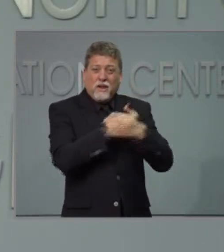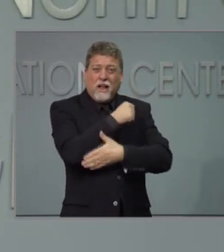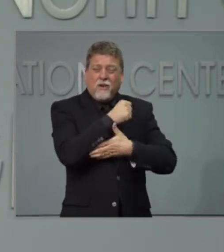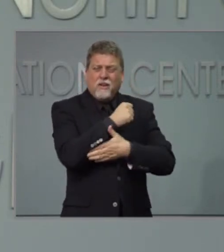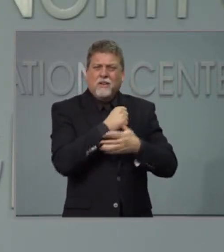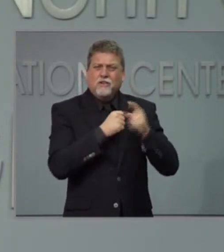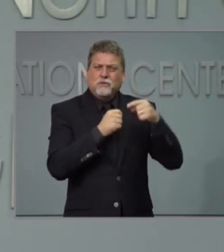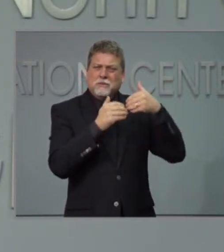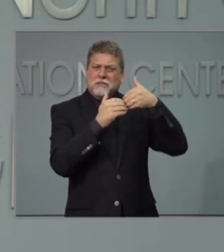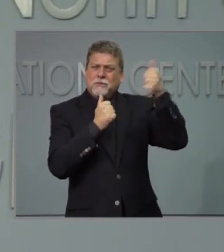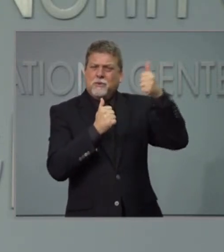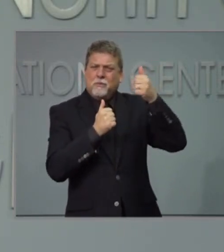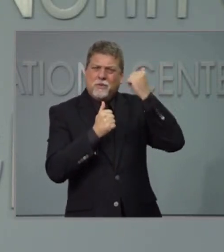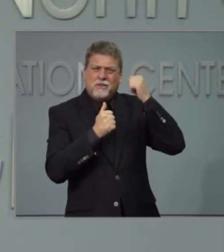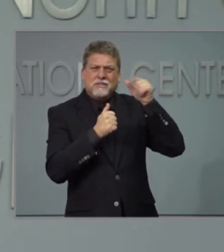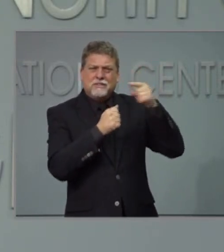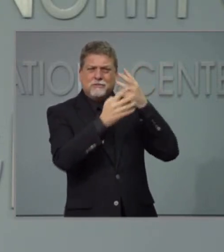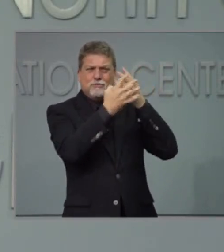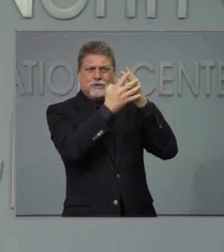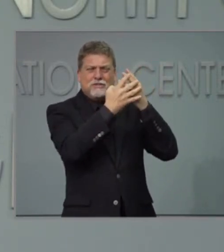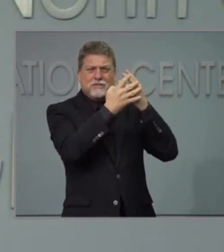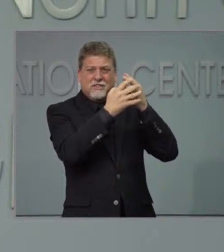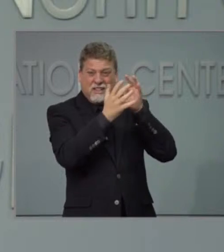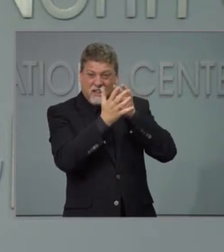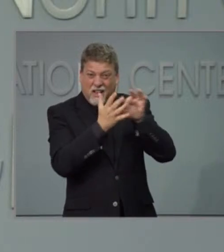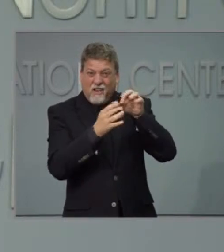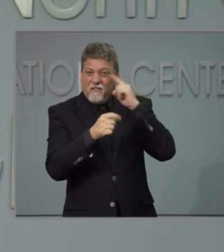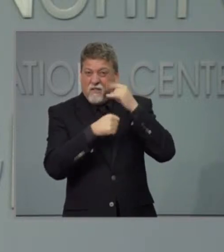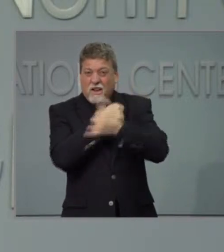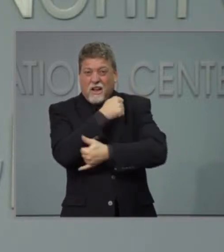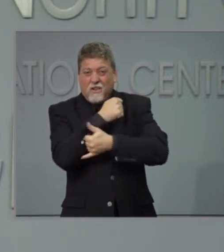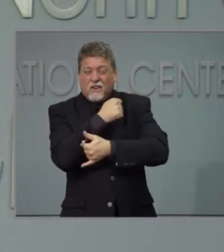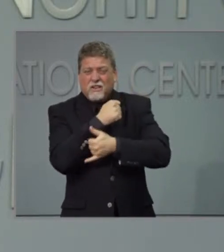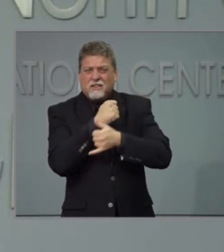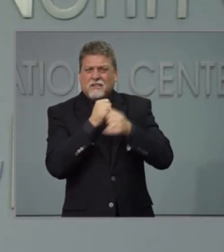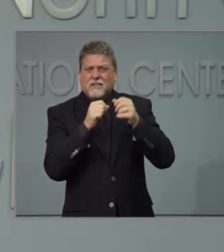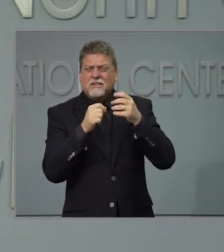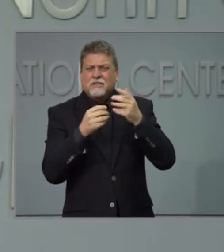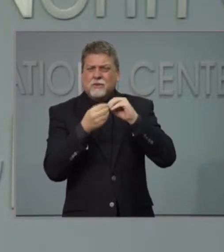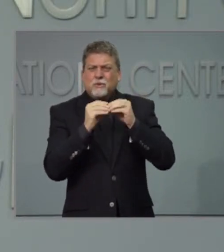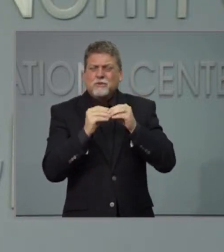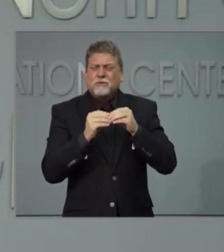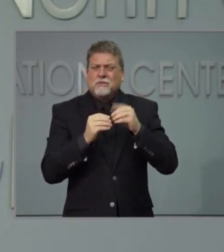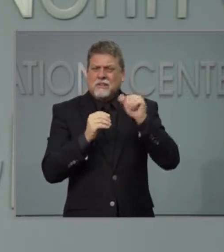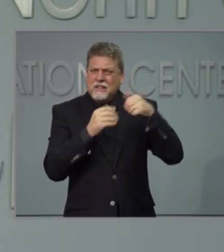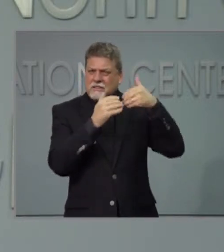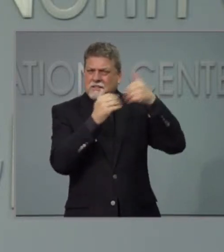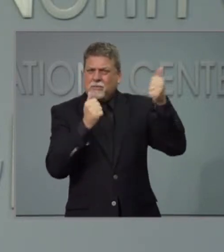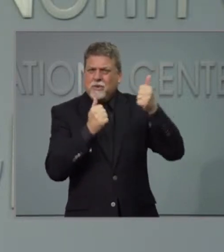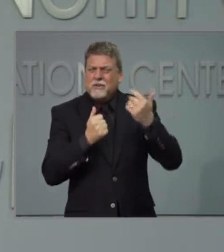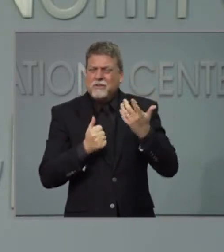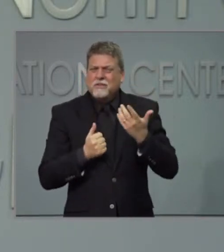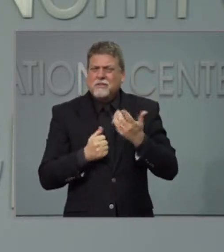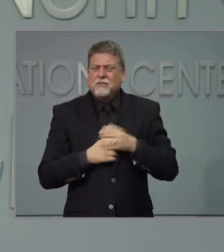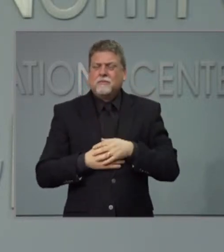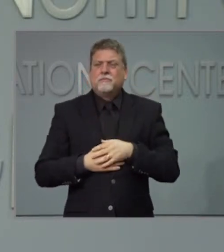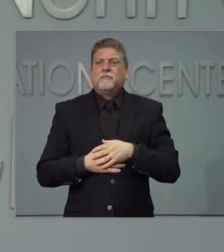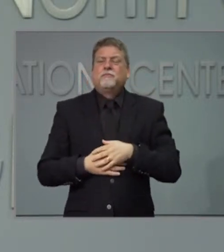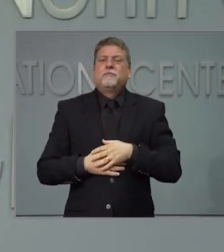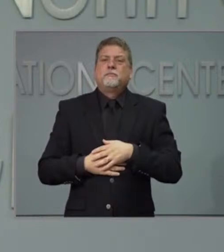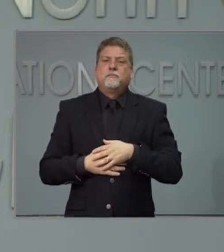sequestered population in the new county alert system scheme? First,